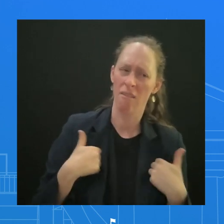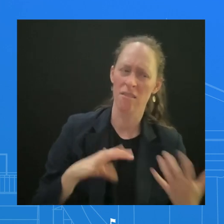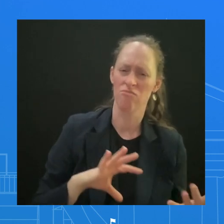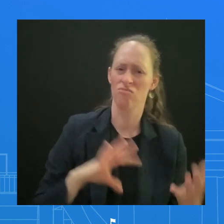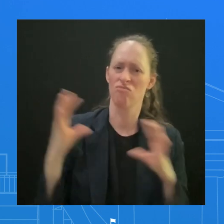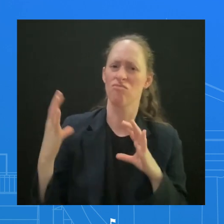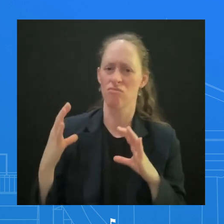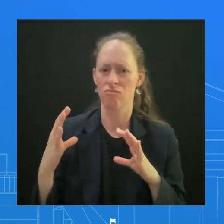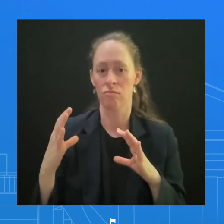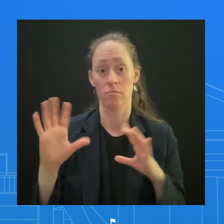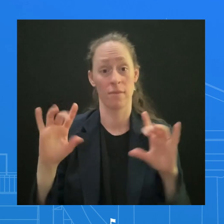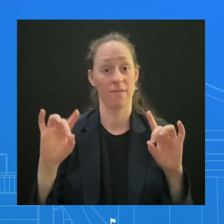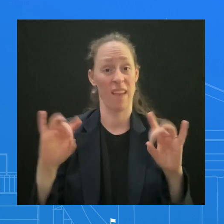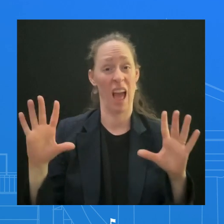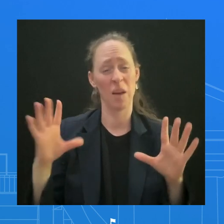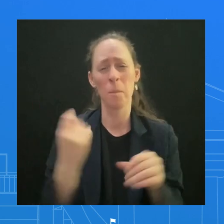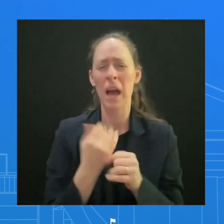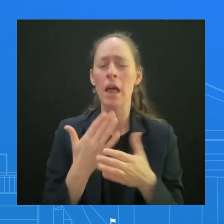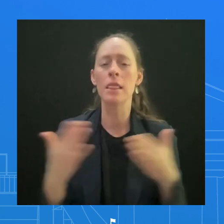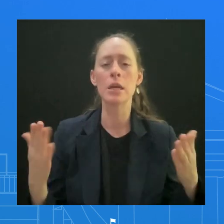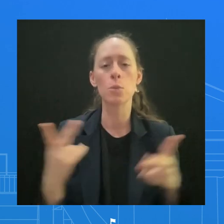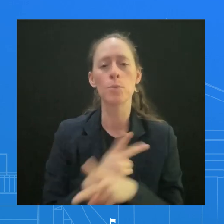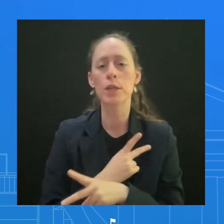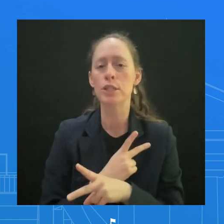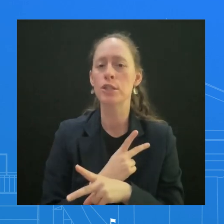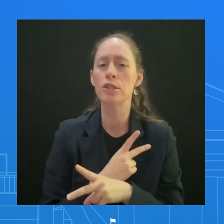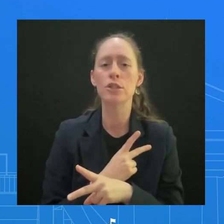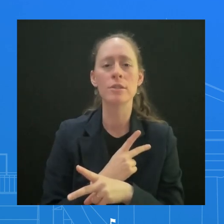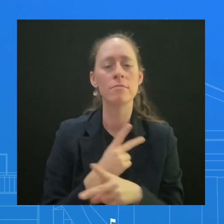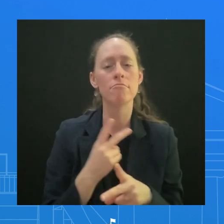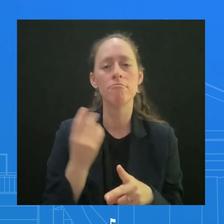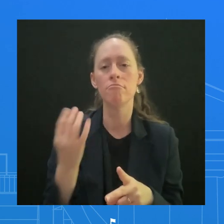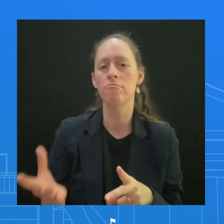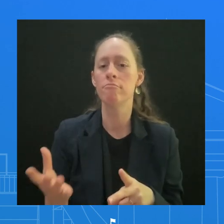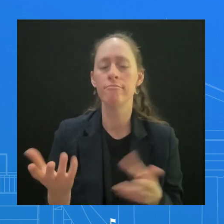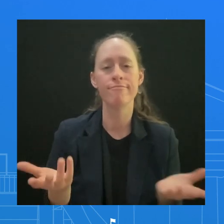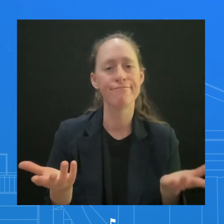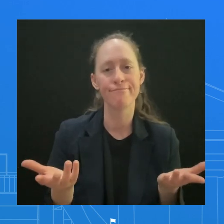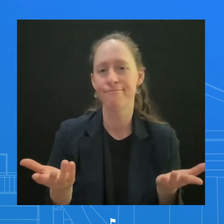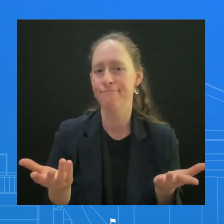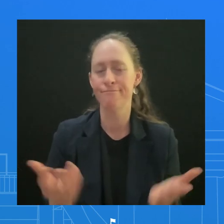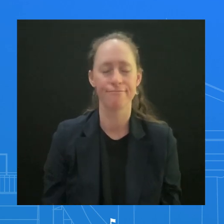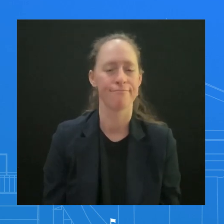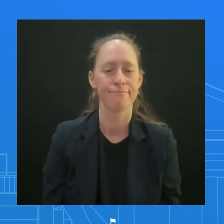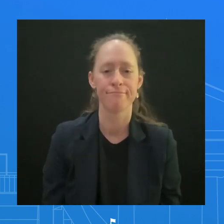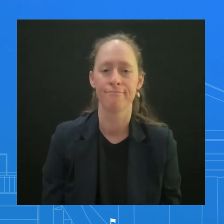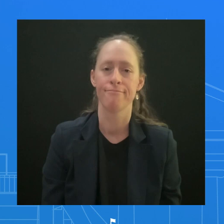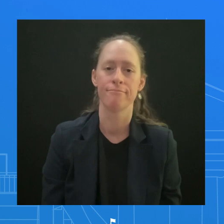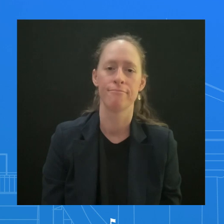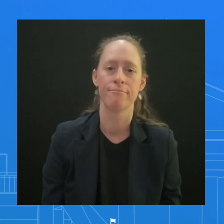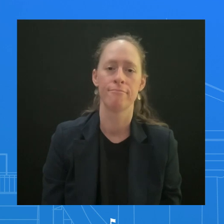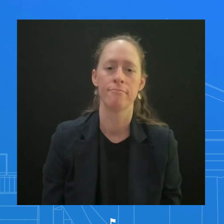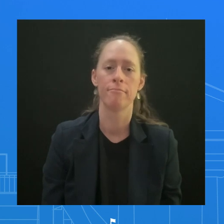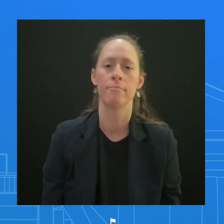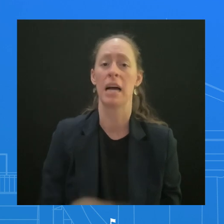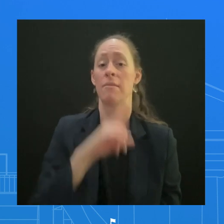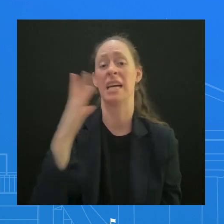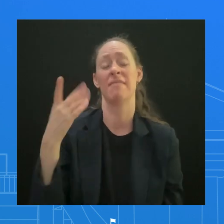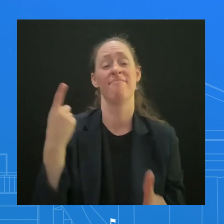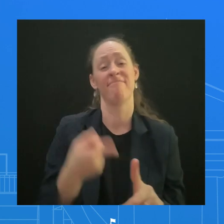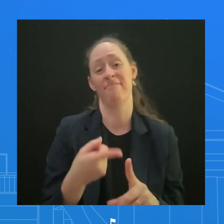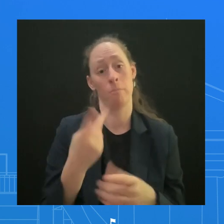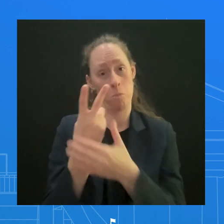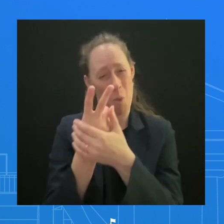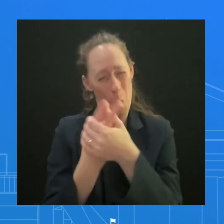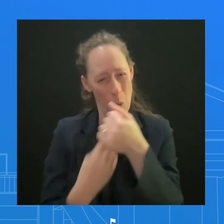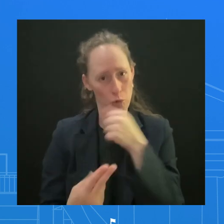at all. And when you have a situation like this, leadership is really required, leadership on both sides to stop the violence and to